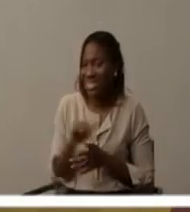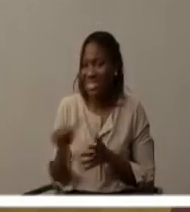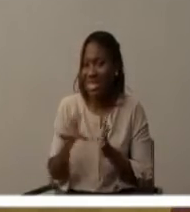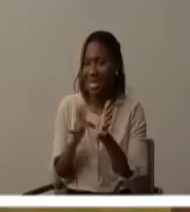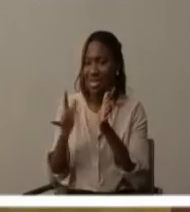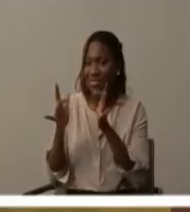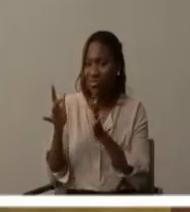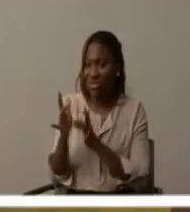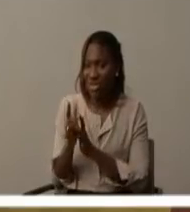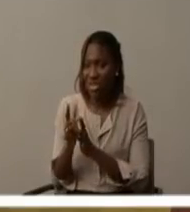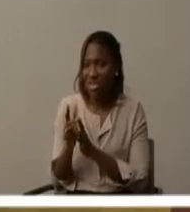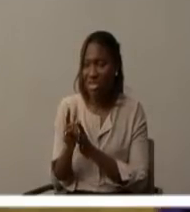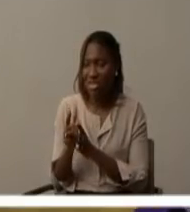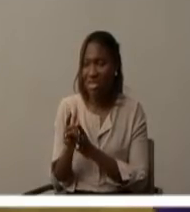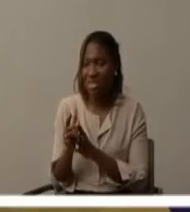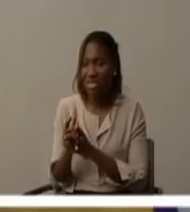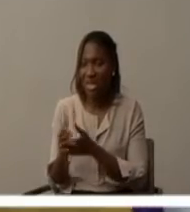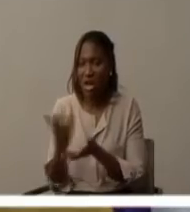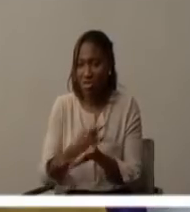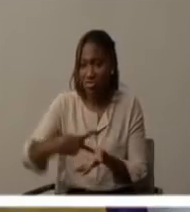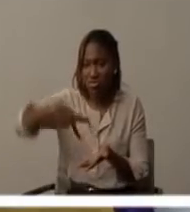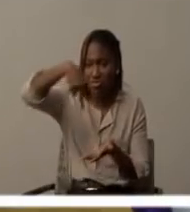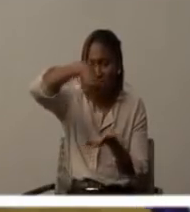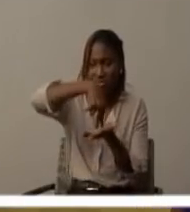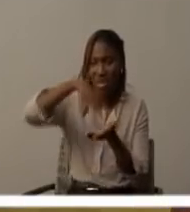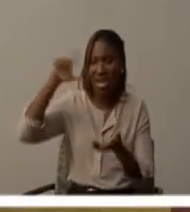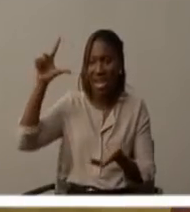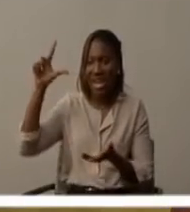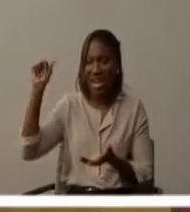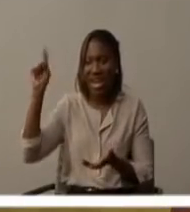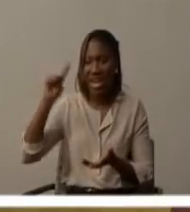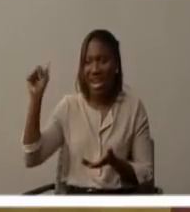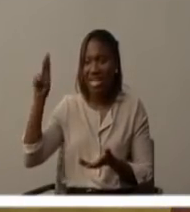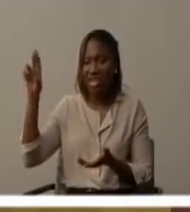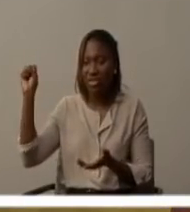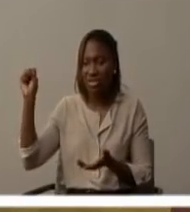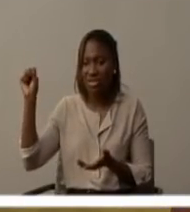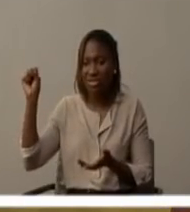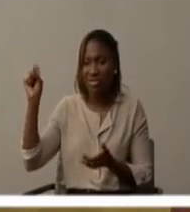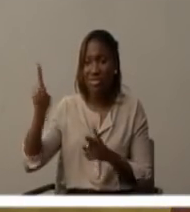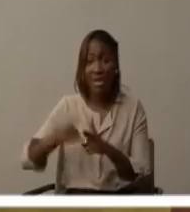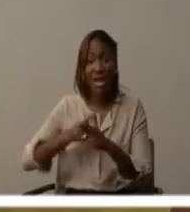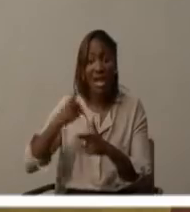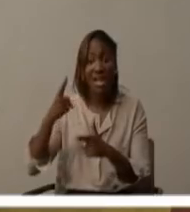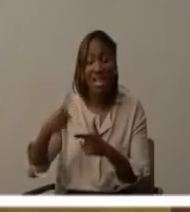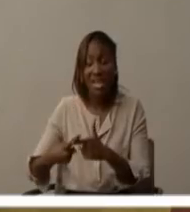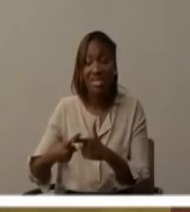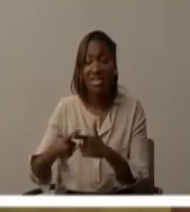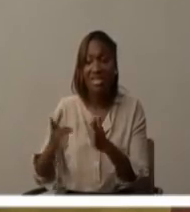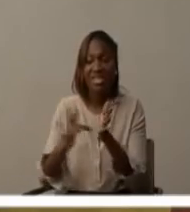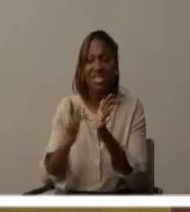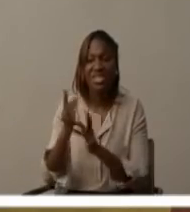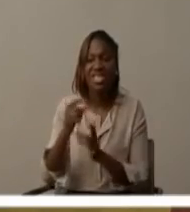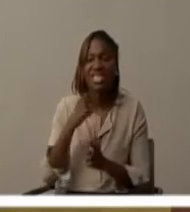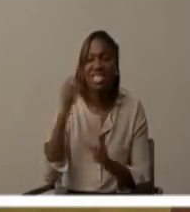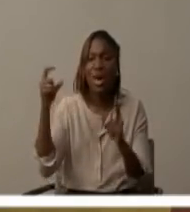grave, then he says something that is most profound. Unbind him. Unbind him.